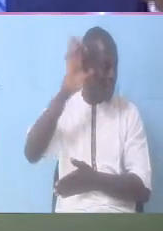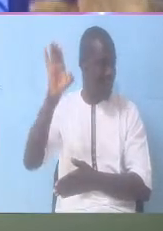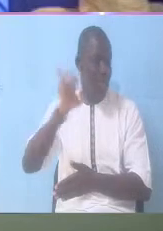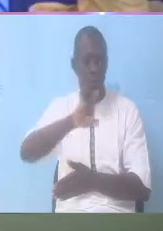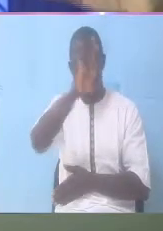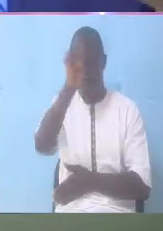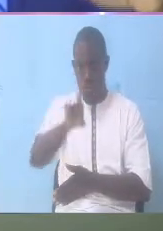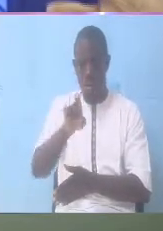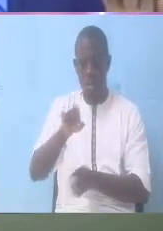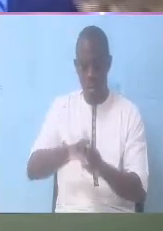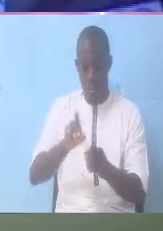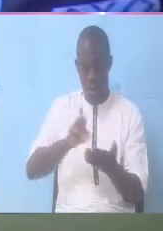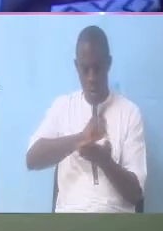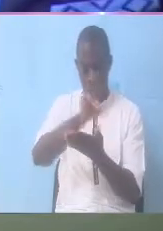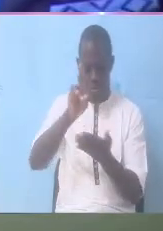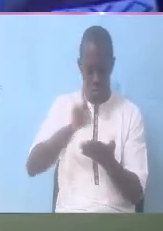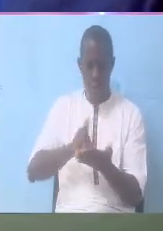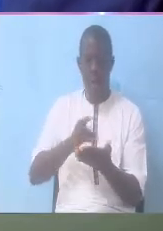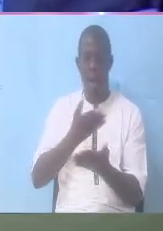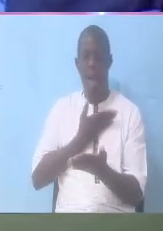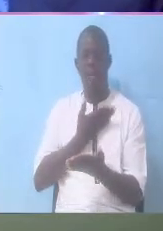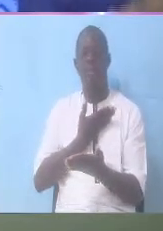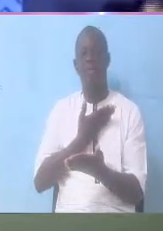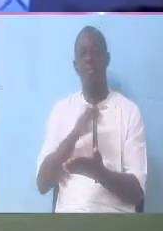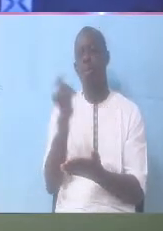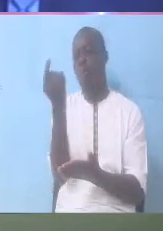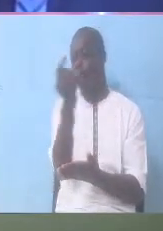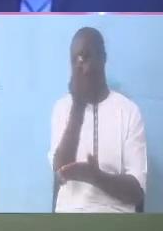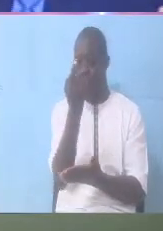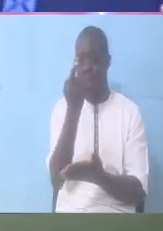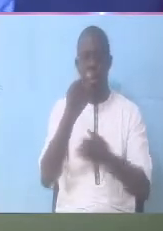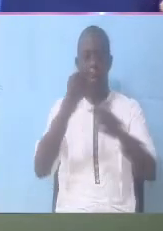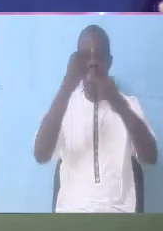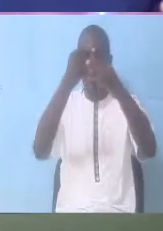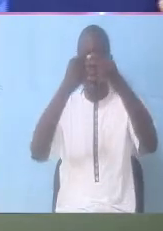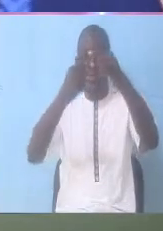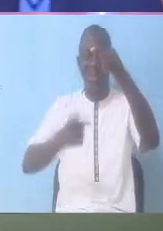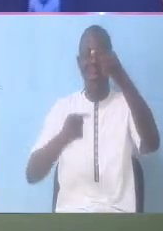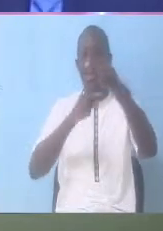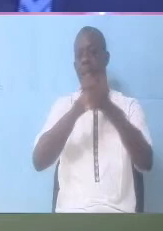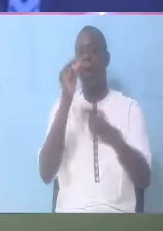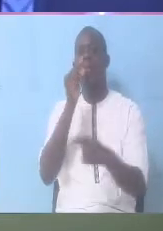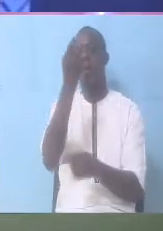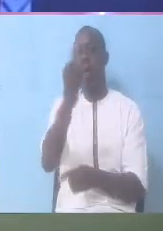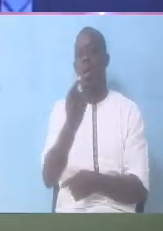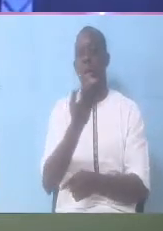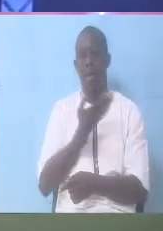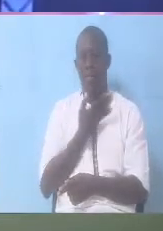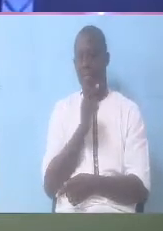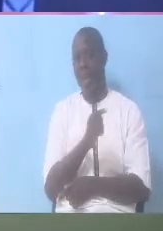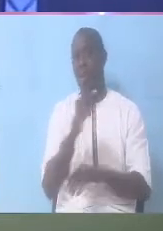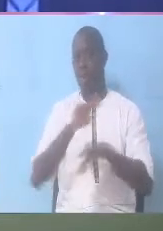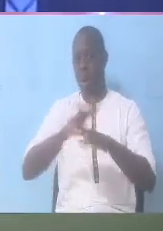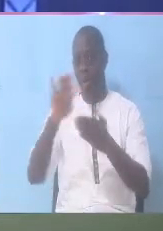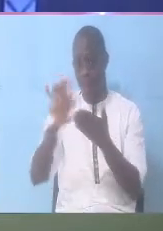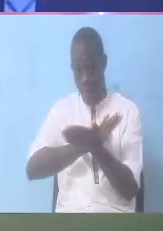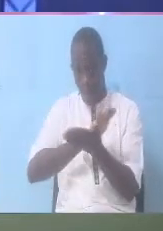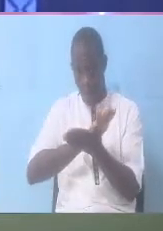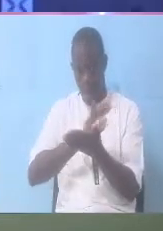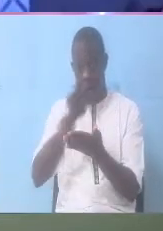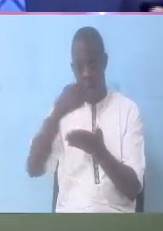The document contained just a list of names. Yes. Okay? Correct?